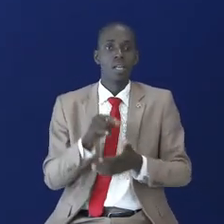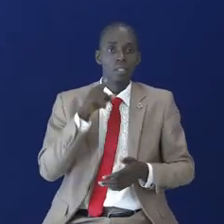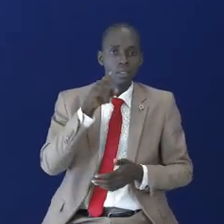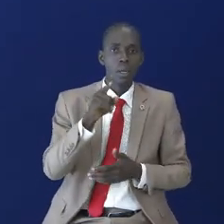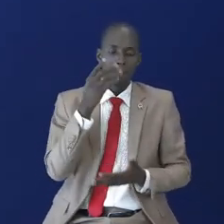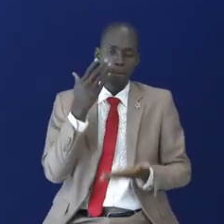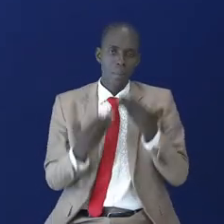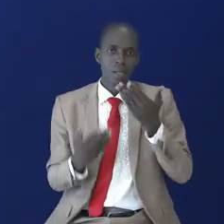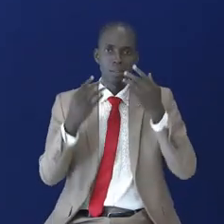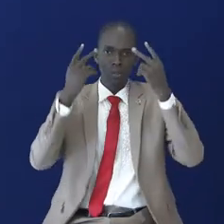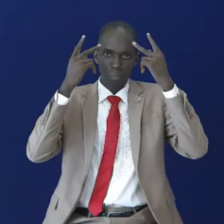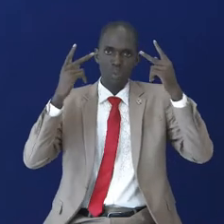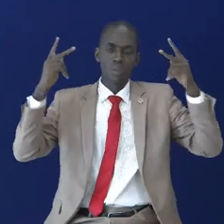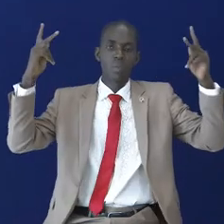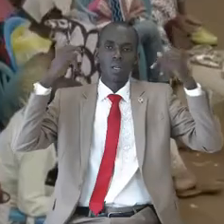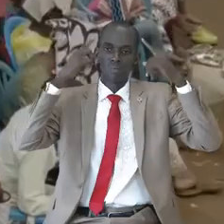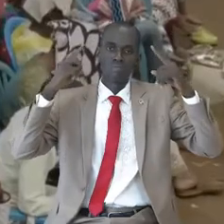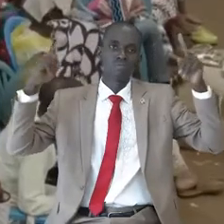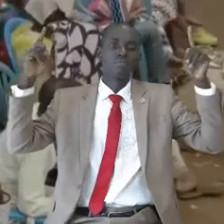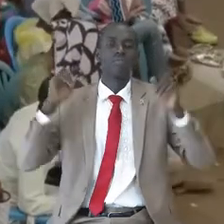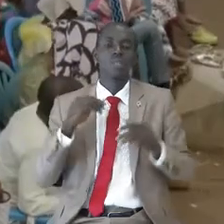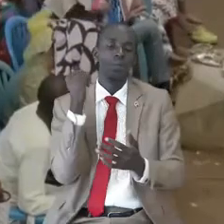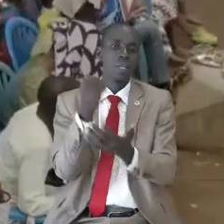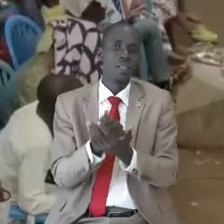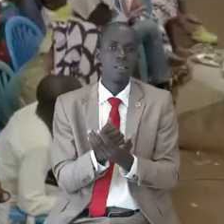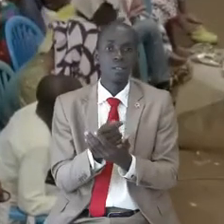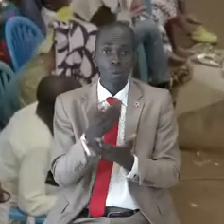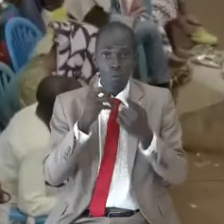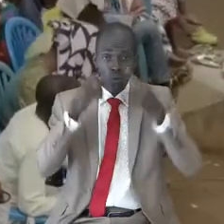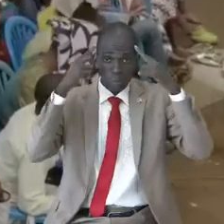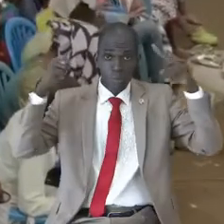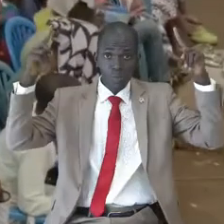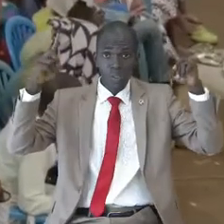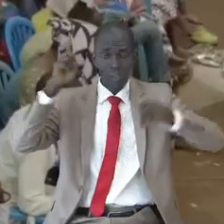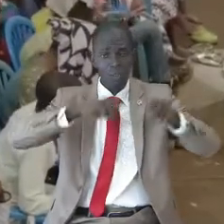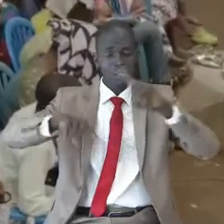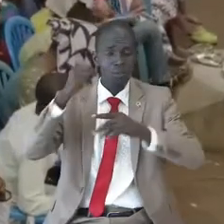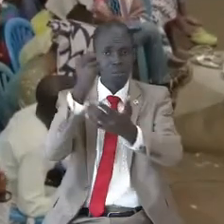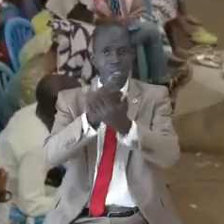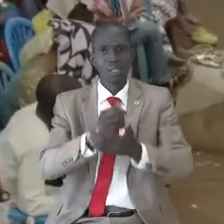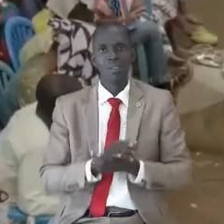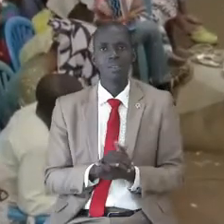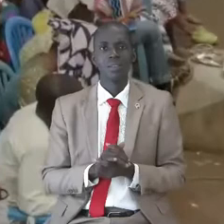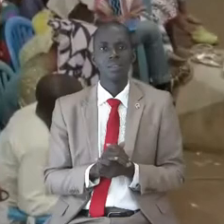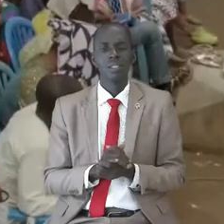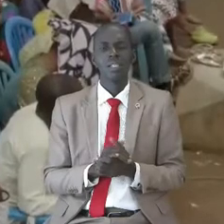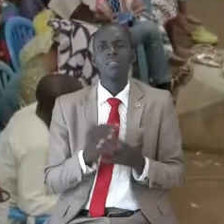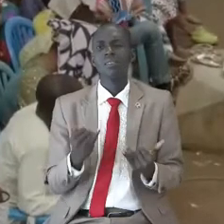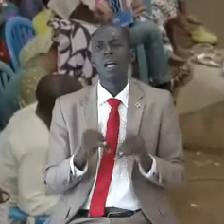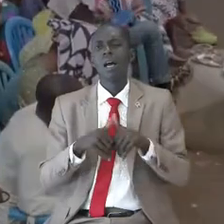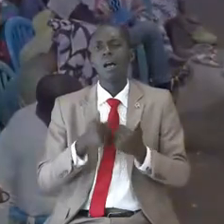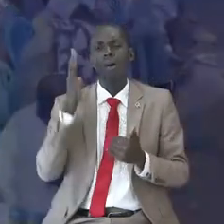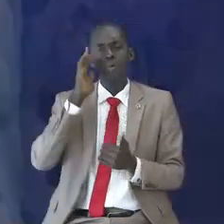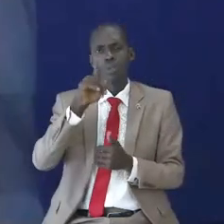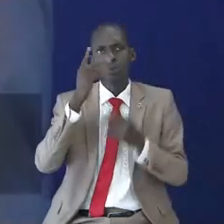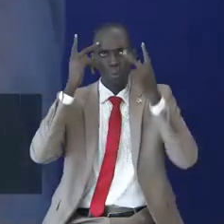thou mayest prosper. Anybody there? Now, how do we prosper?